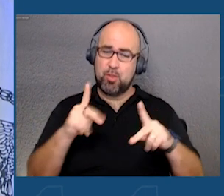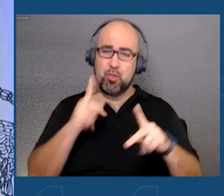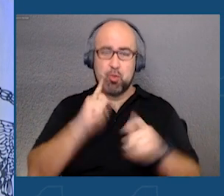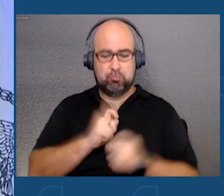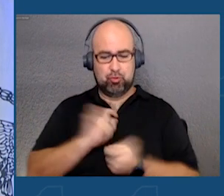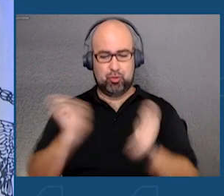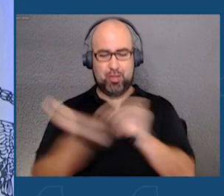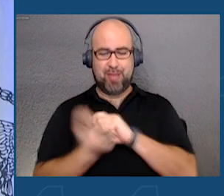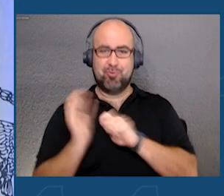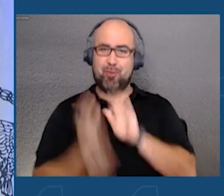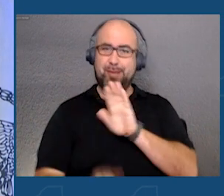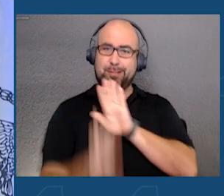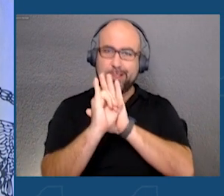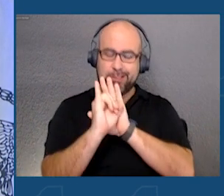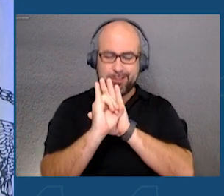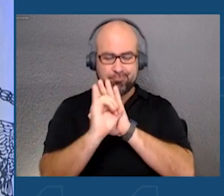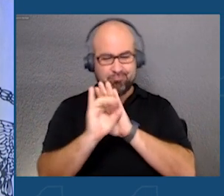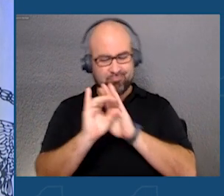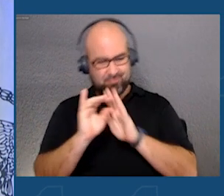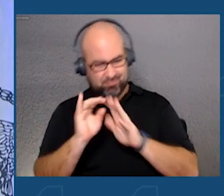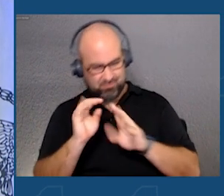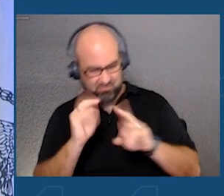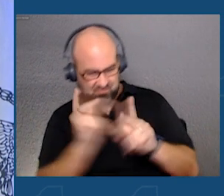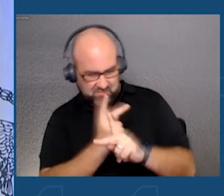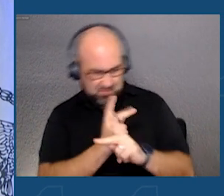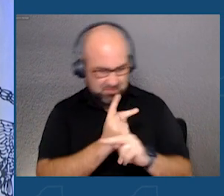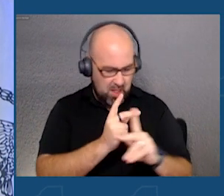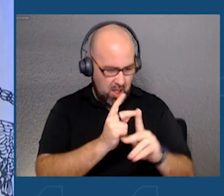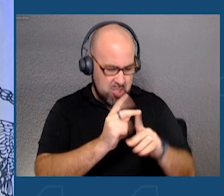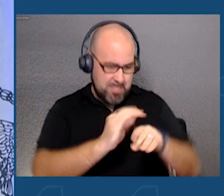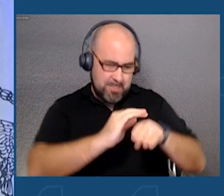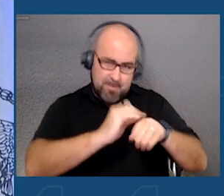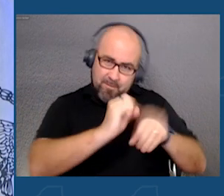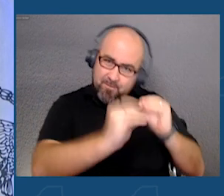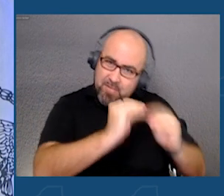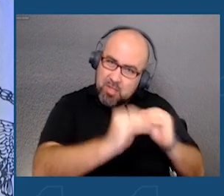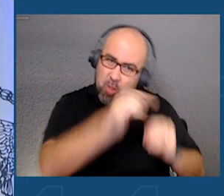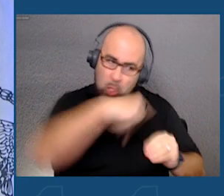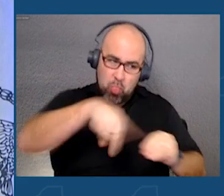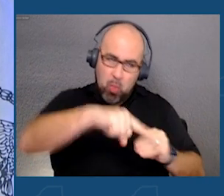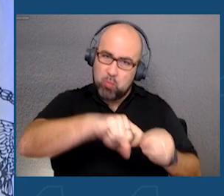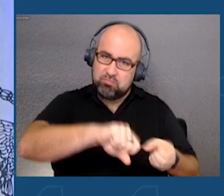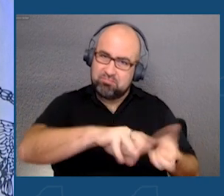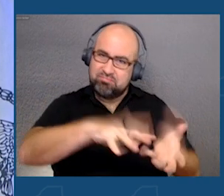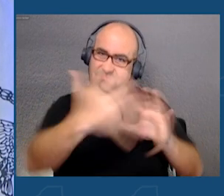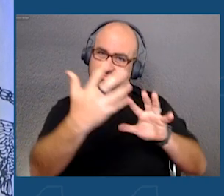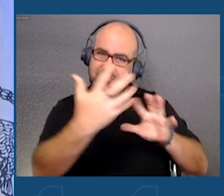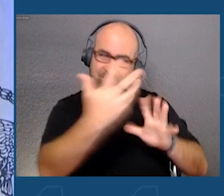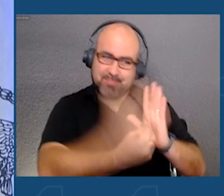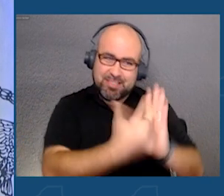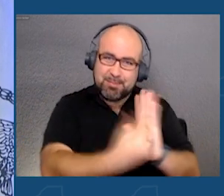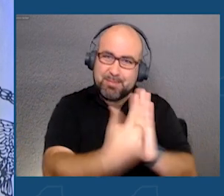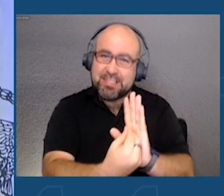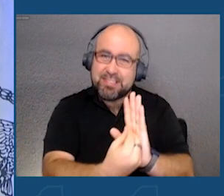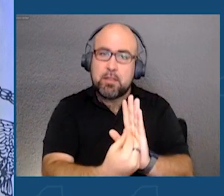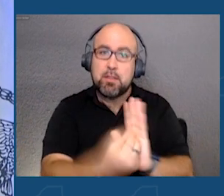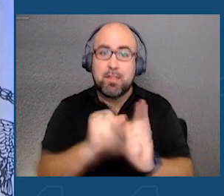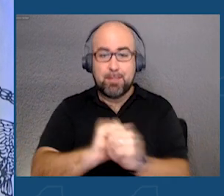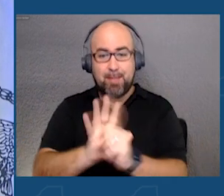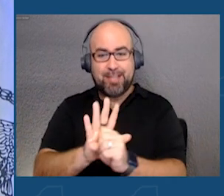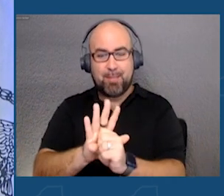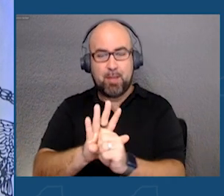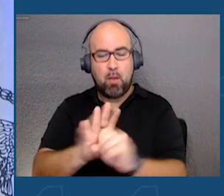cracks and build a fairer, better, more equitable New York. So the pandemic caused us to rethink